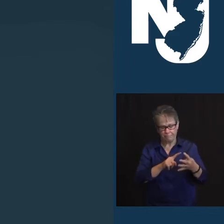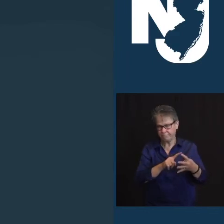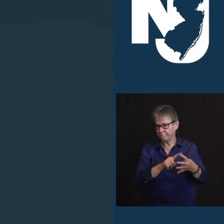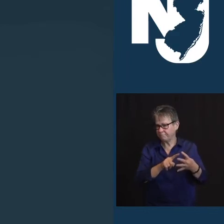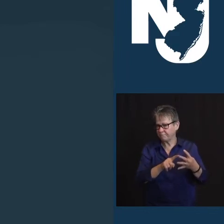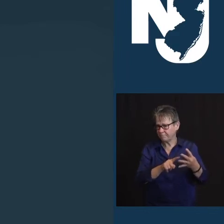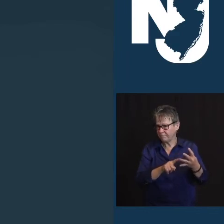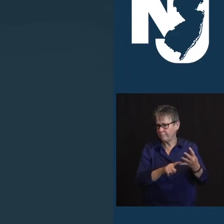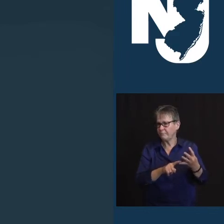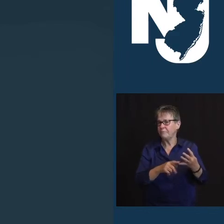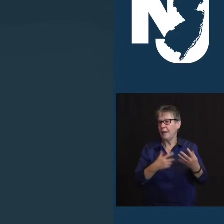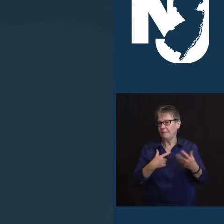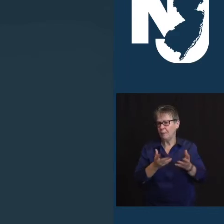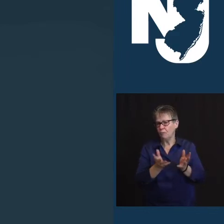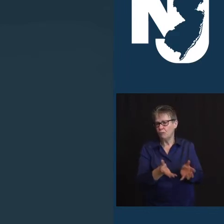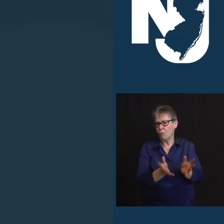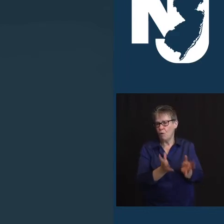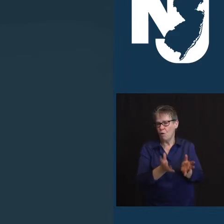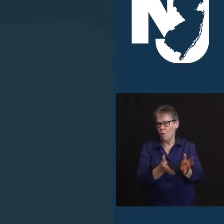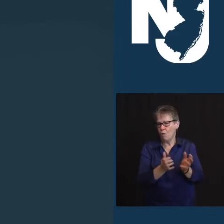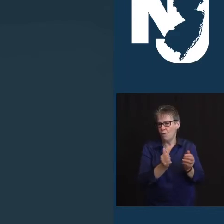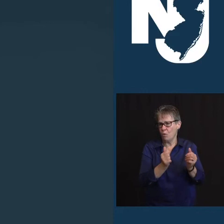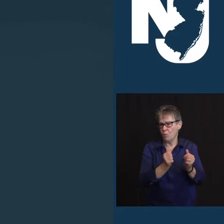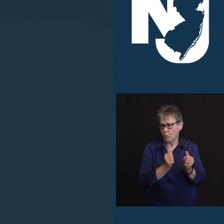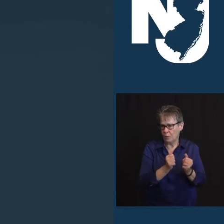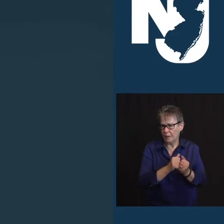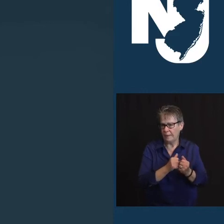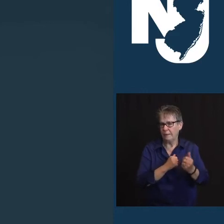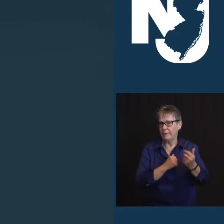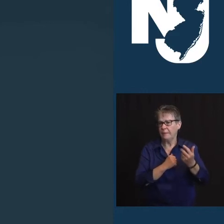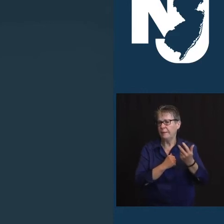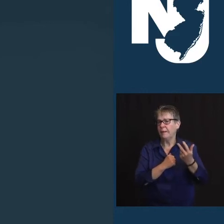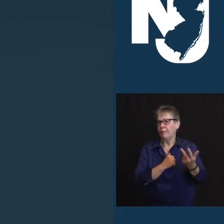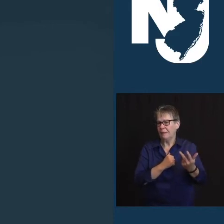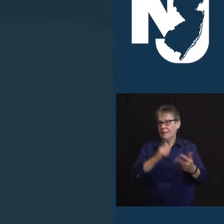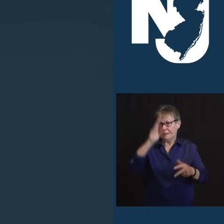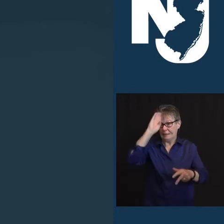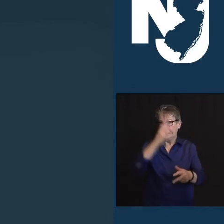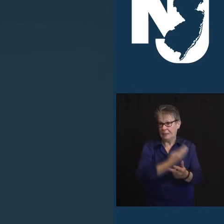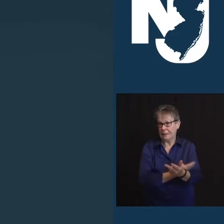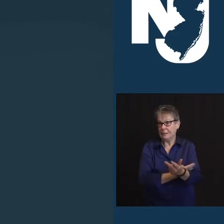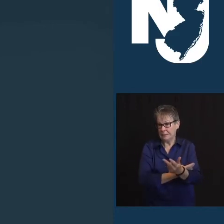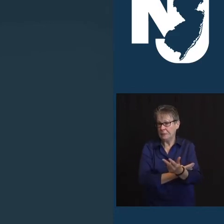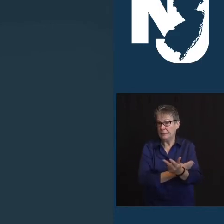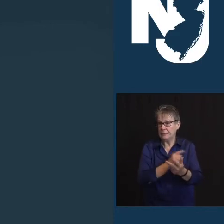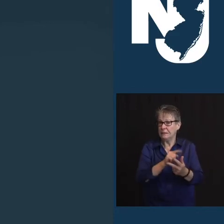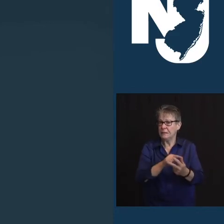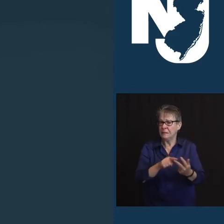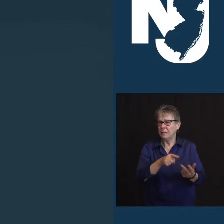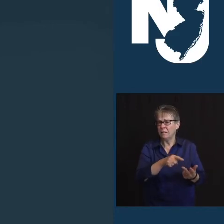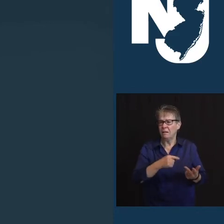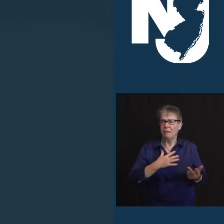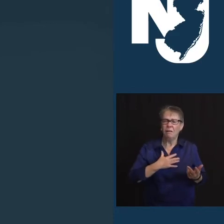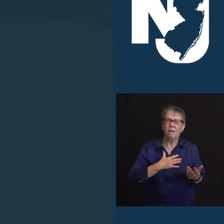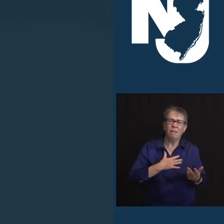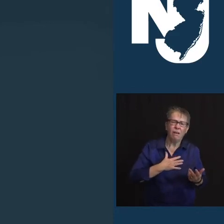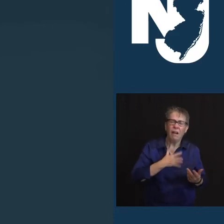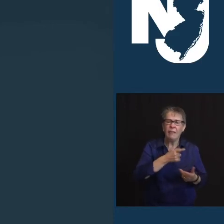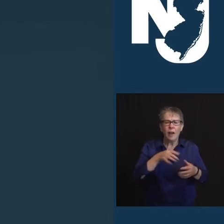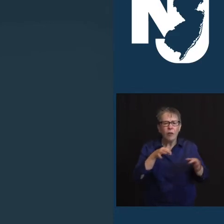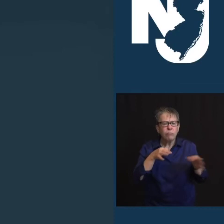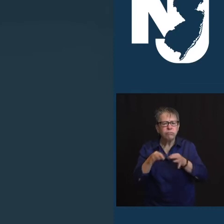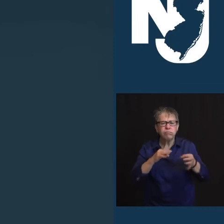I spoke with David, Jeff, Tim, Matt, and Lindsay on Friday, and boy, she was quite a woman. She also leaves